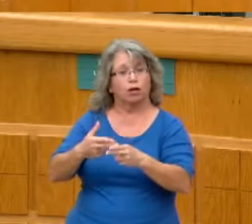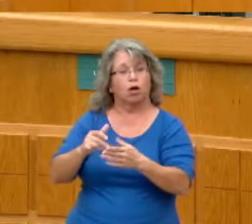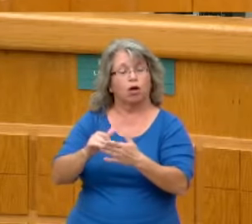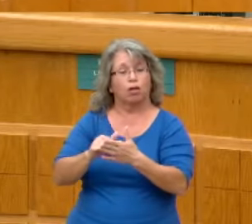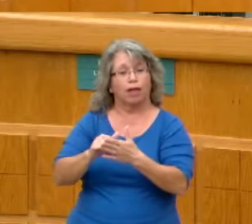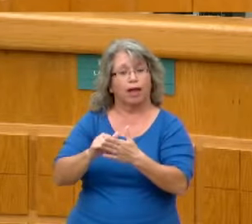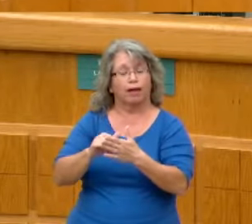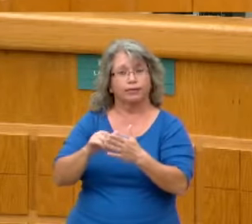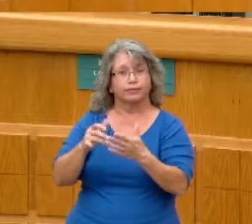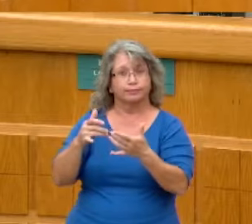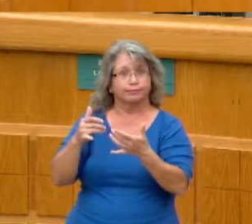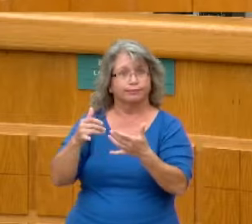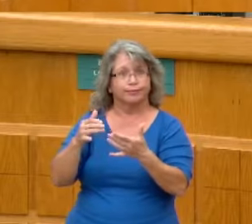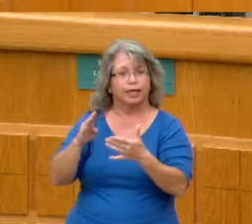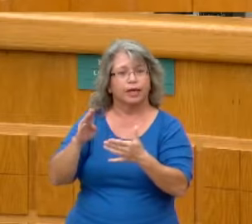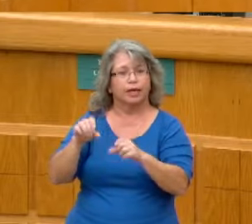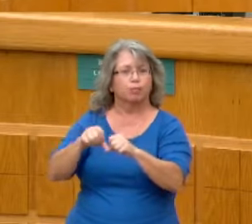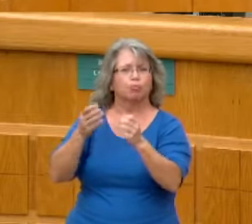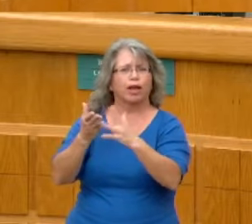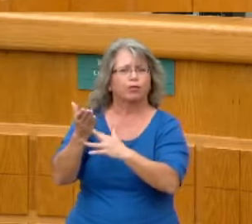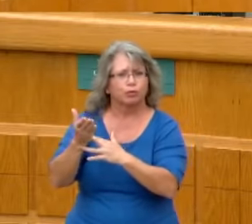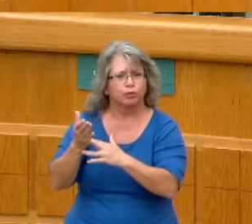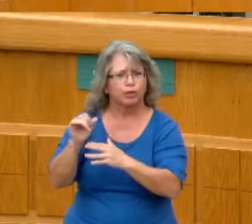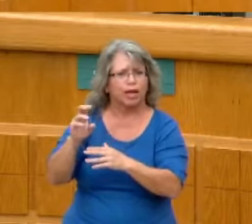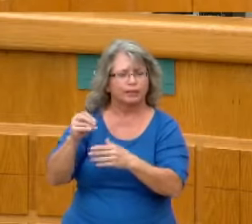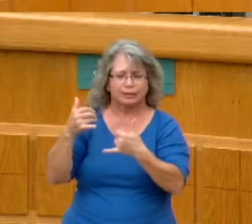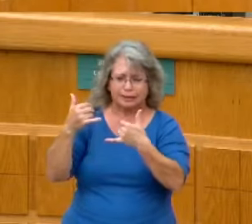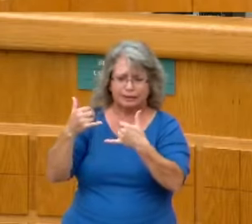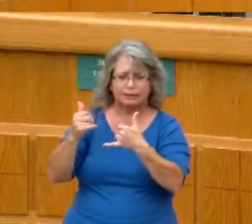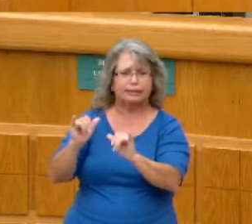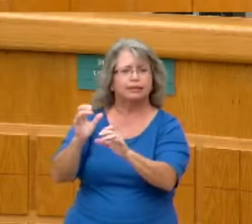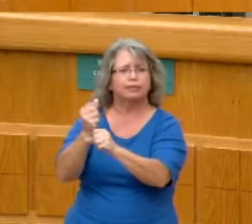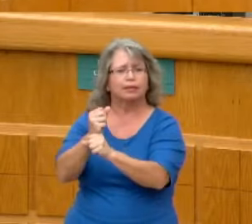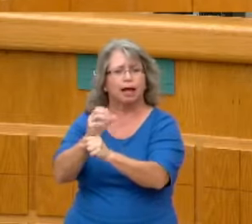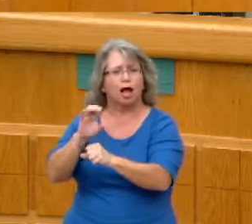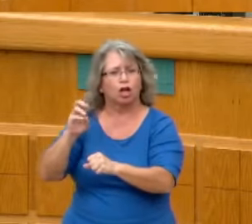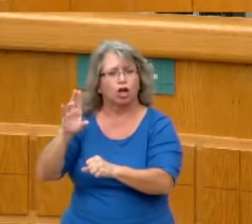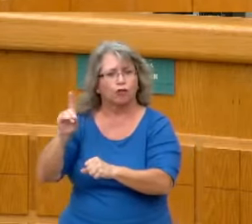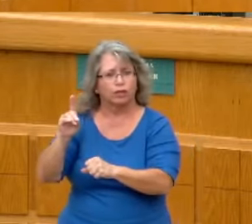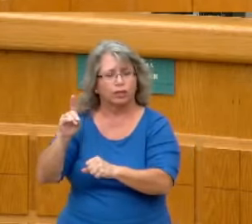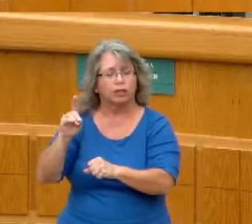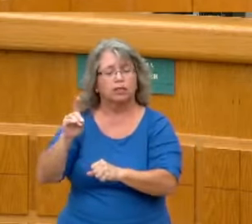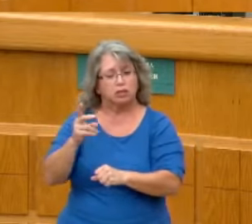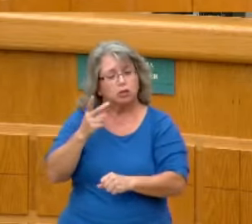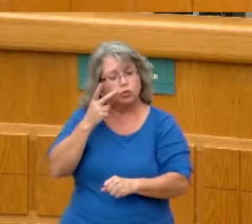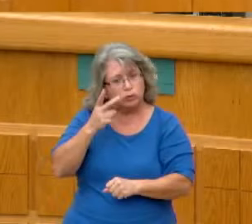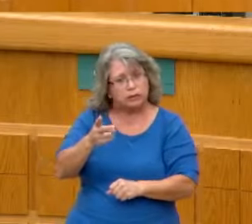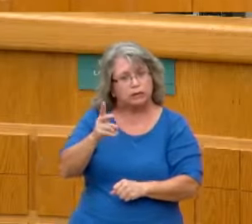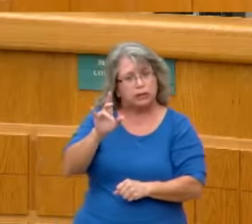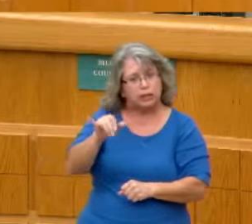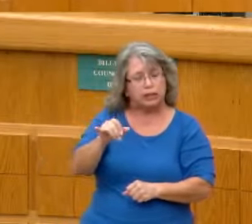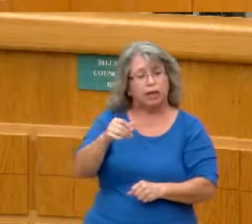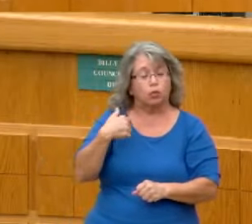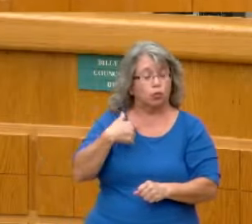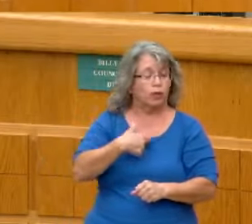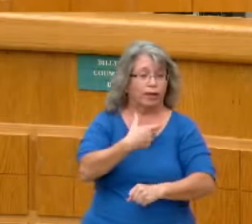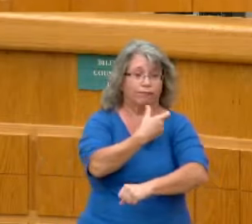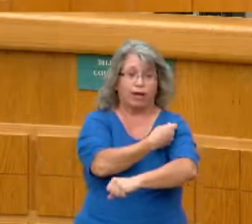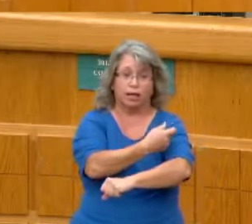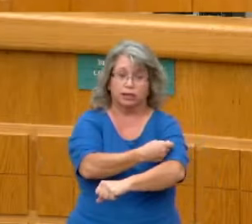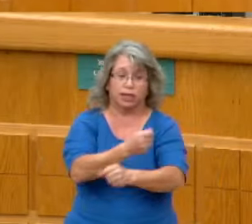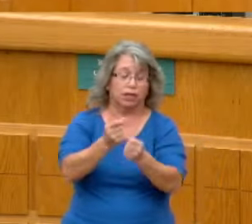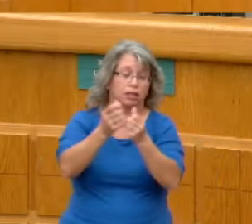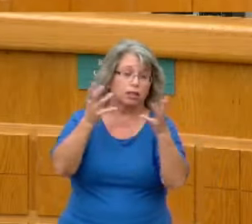So you do see some, because of the large number of people that we vaccinate, you do see some people that were